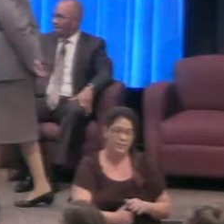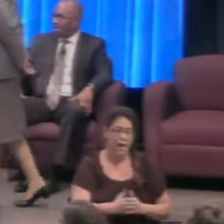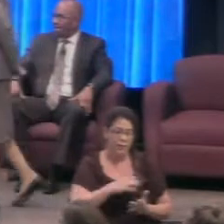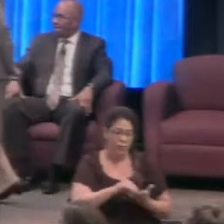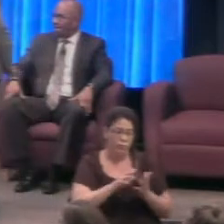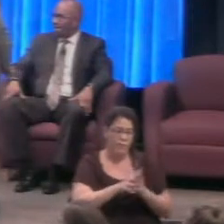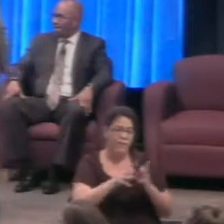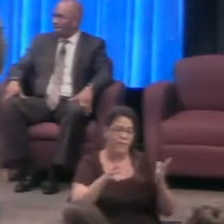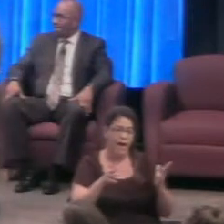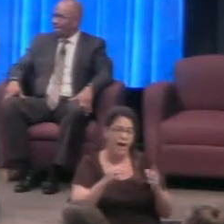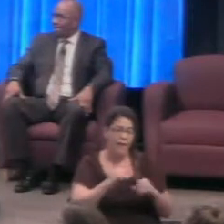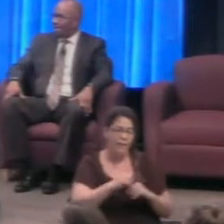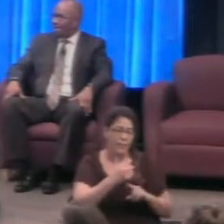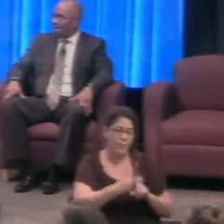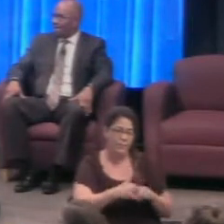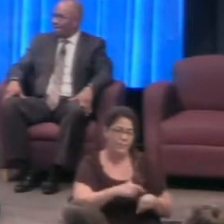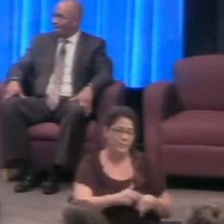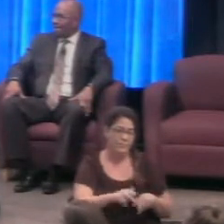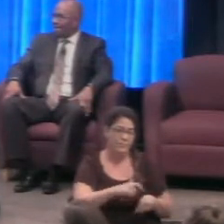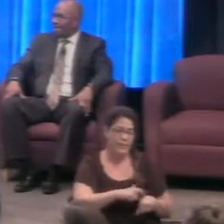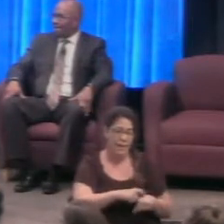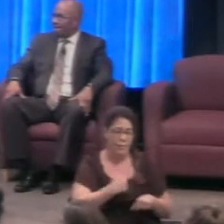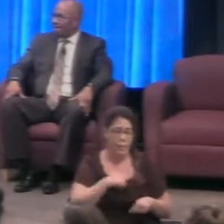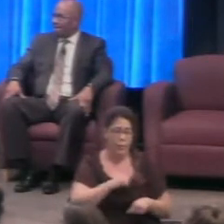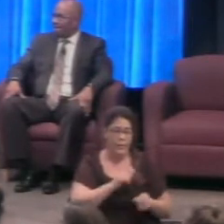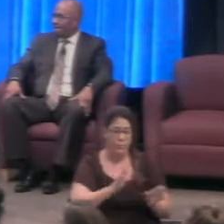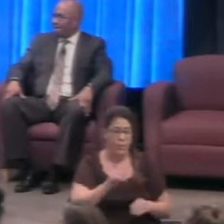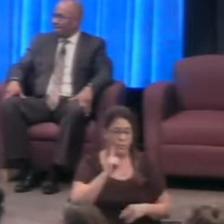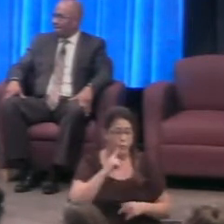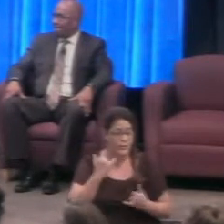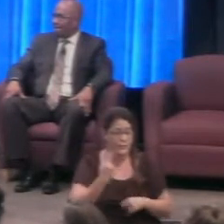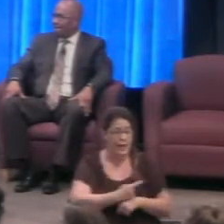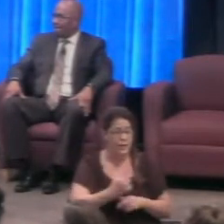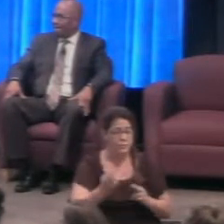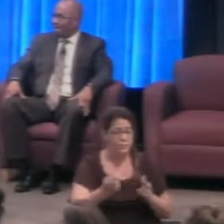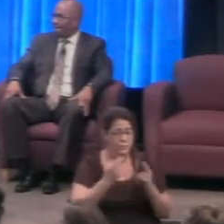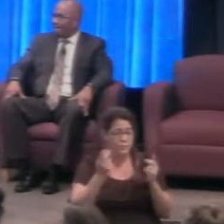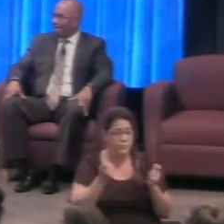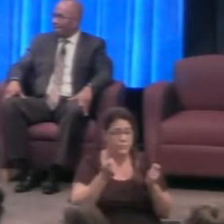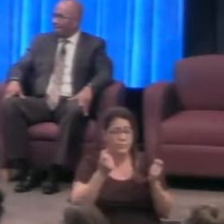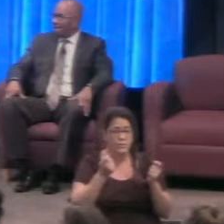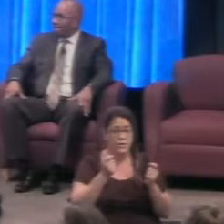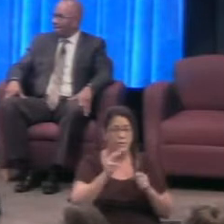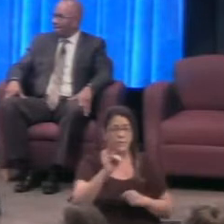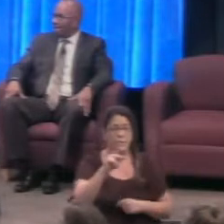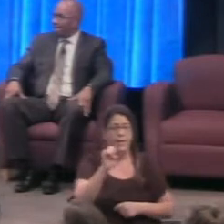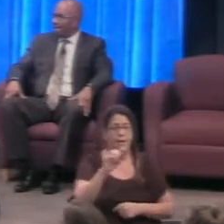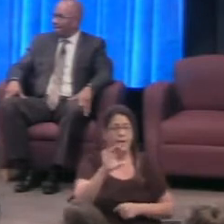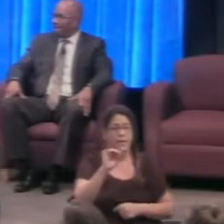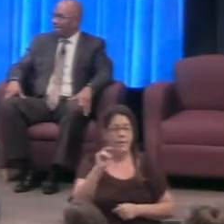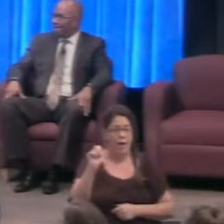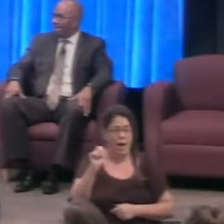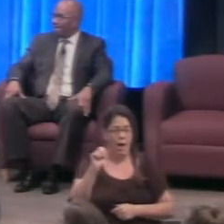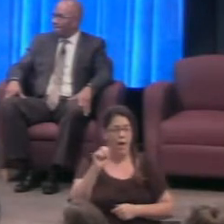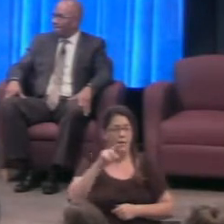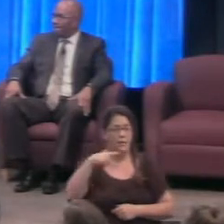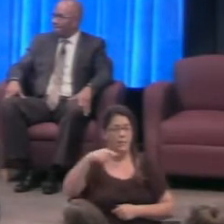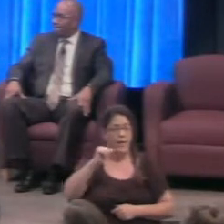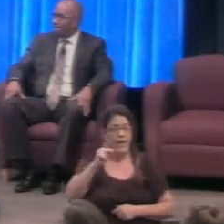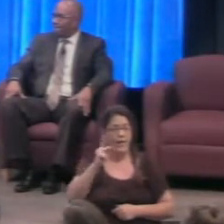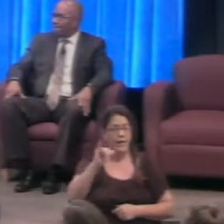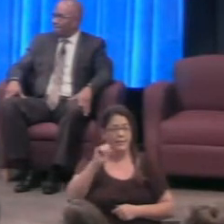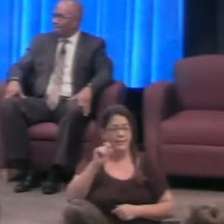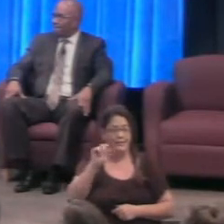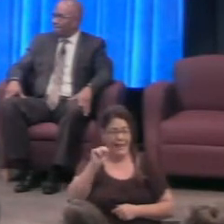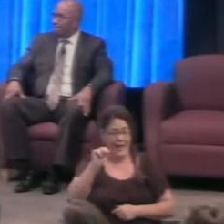learned a lot in that amount of time. But as we were preparing for the ceremony, I reached out to Mike Kahn, while he's deployed in Pakistan. Since he had a lot